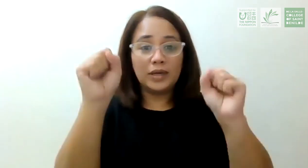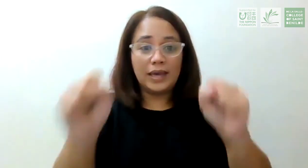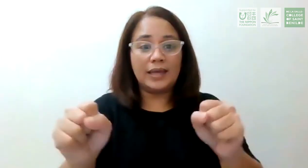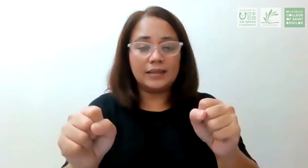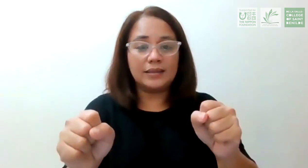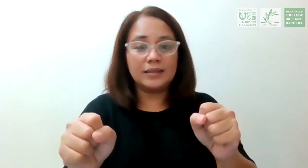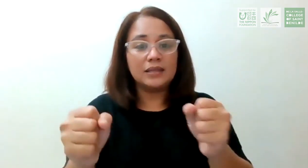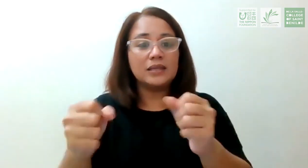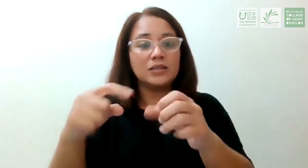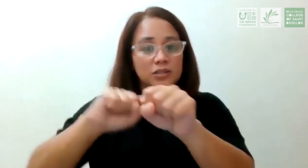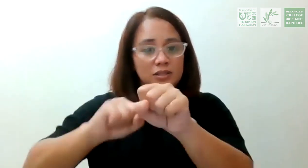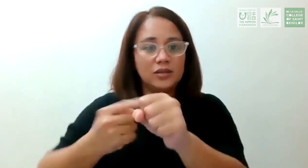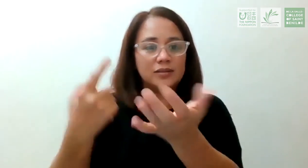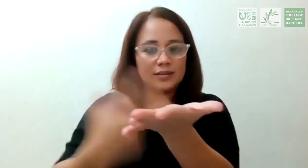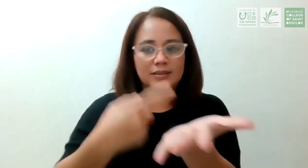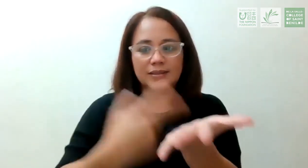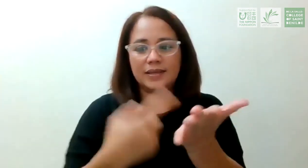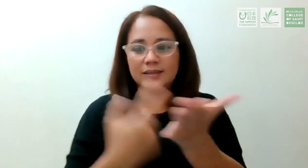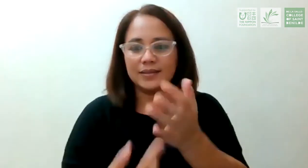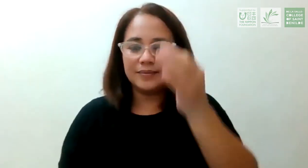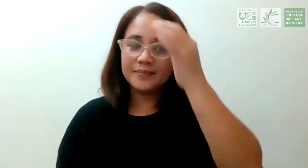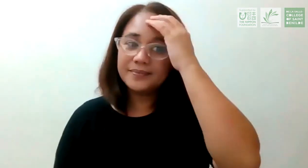discussing Okay.